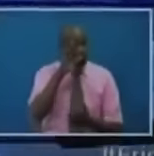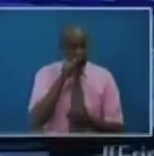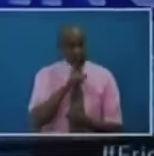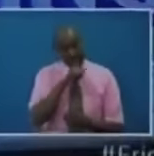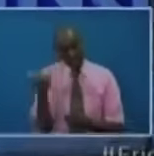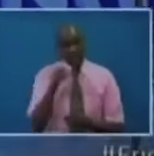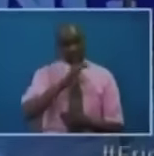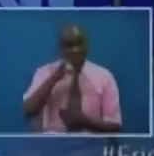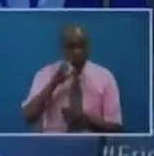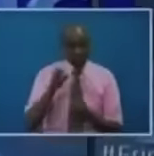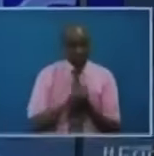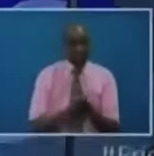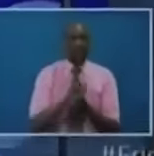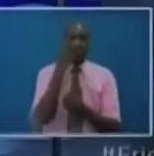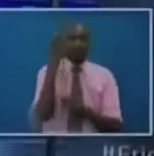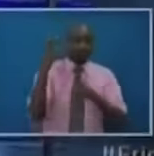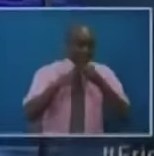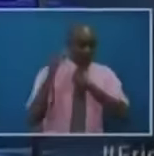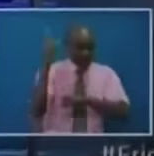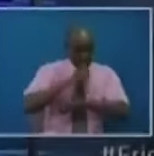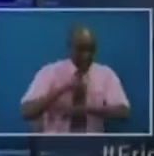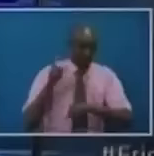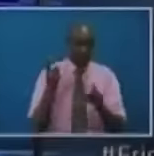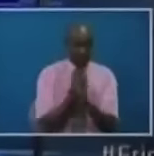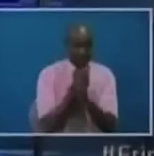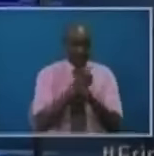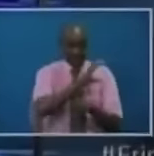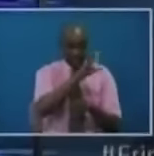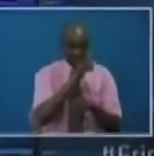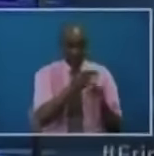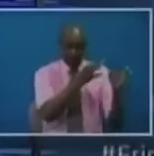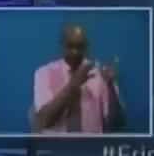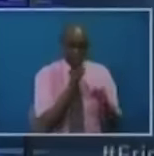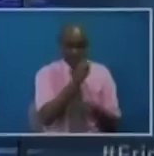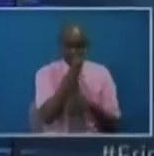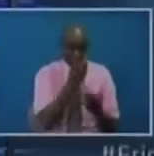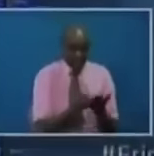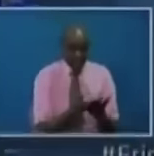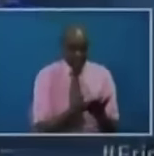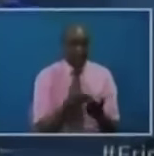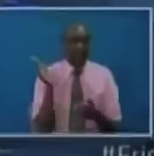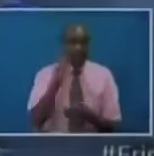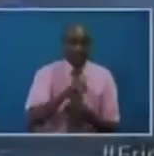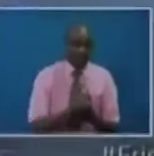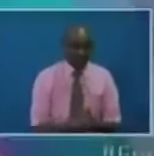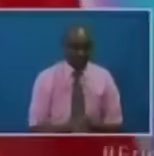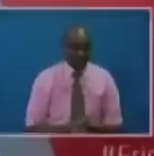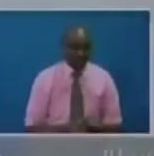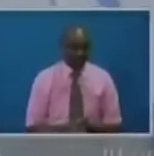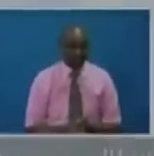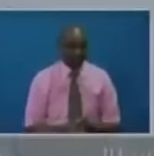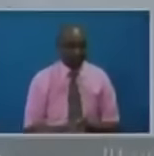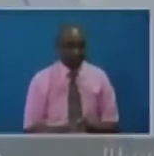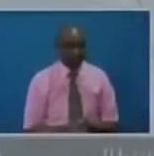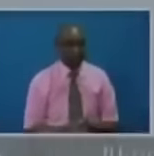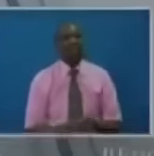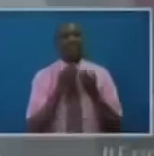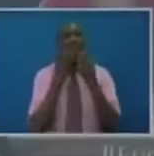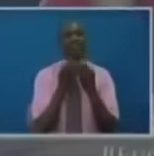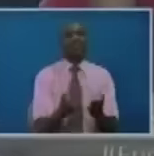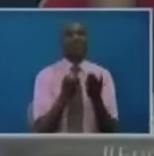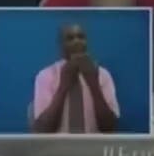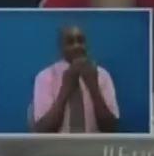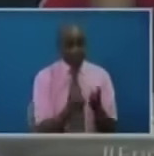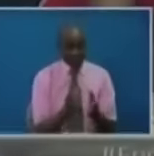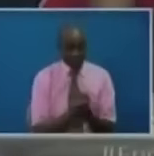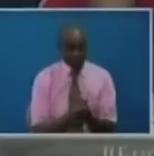other counties in our 47 days of accountability. Back to you, Becky. Thank you very much, Abby, again there.